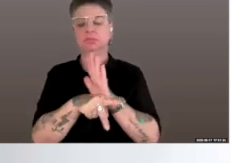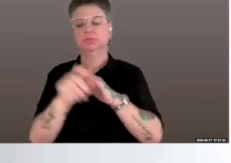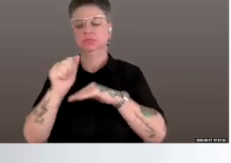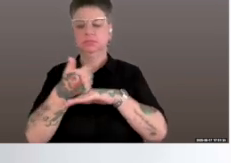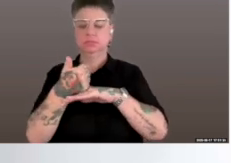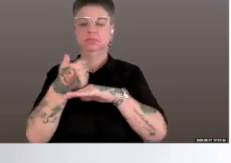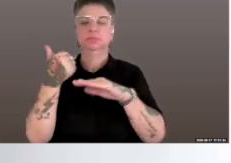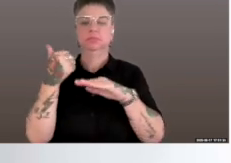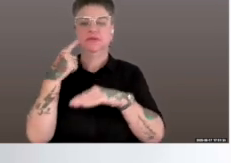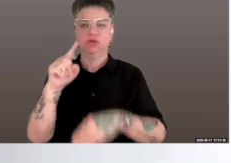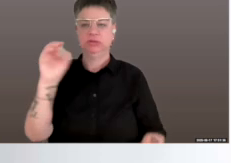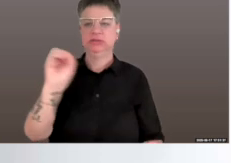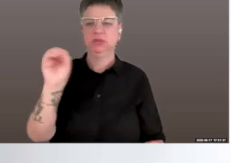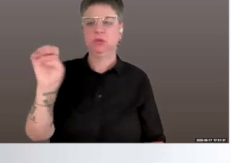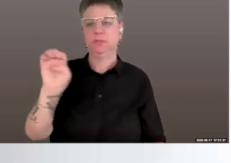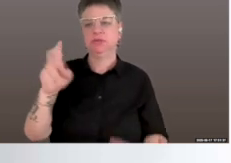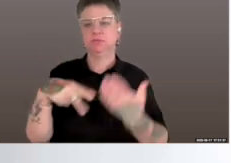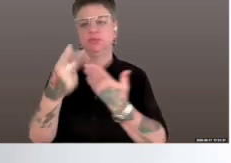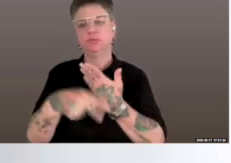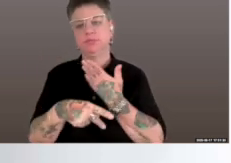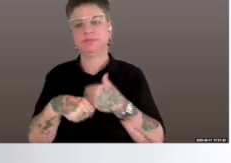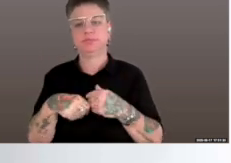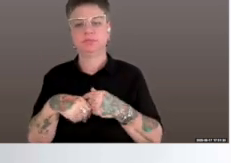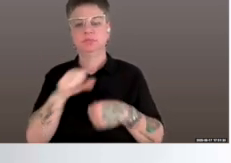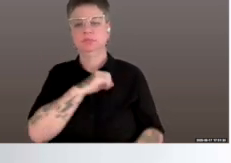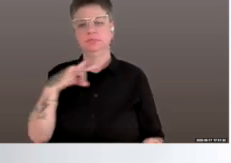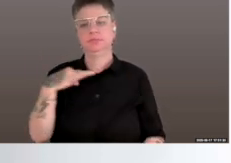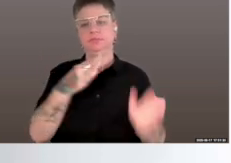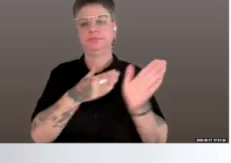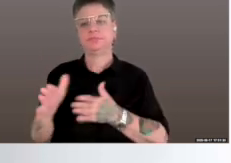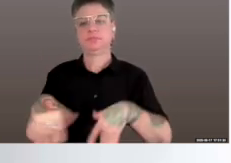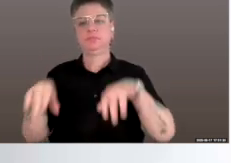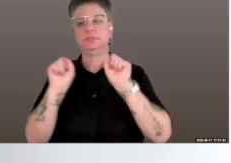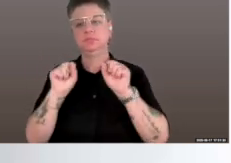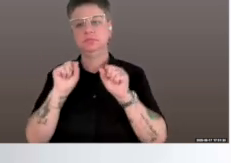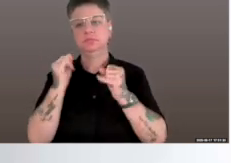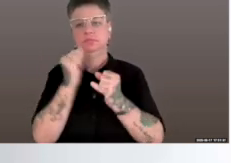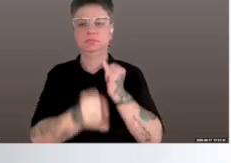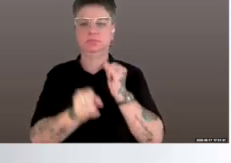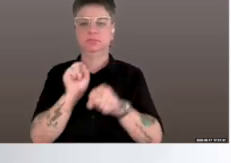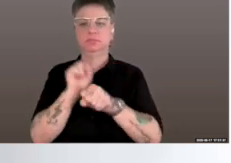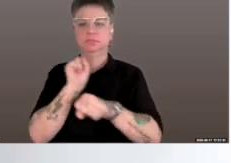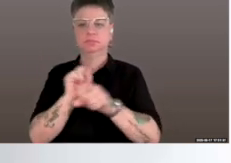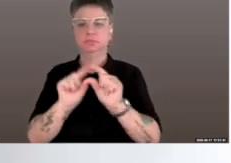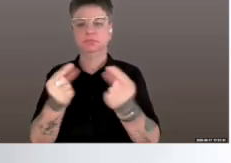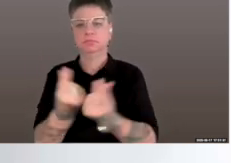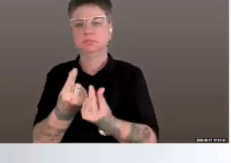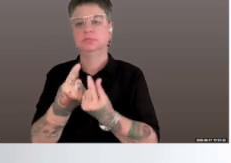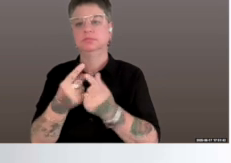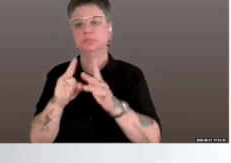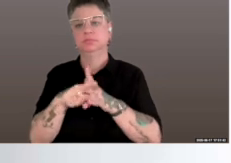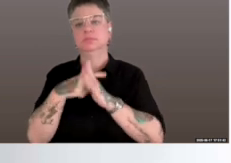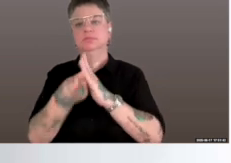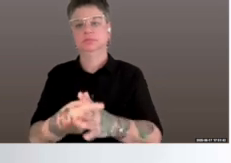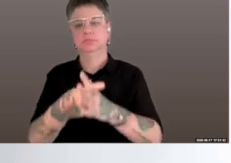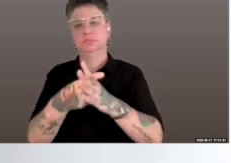that helps individuals get their incentive applications in, and a technical assistance and capacity building pilot program